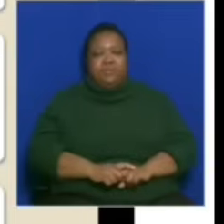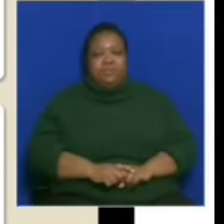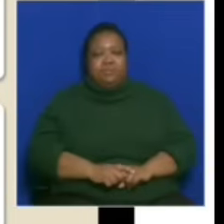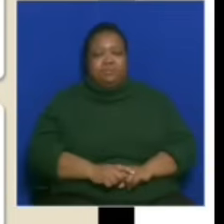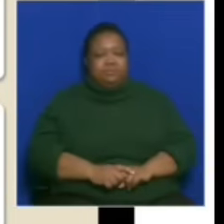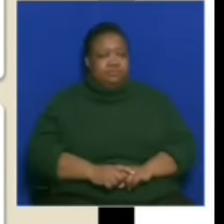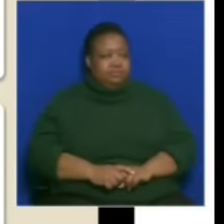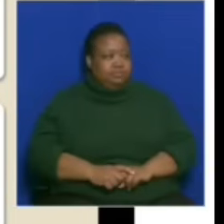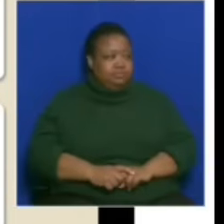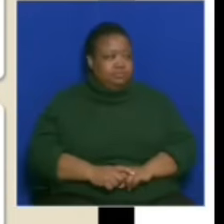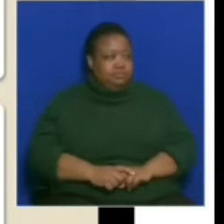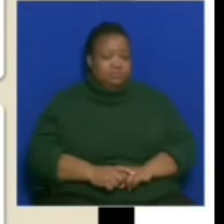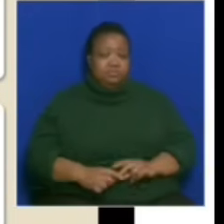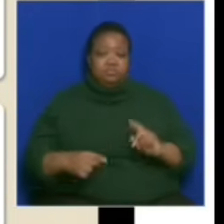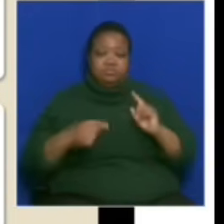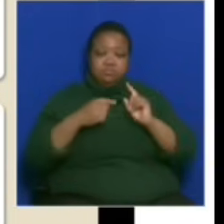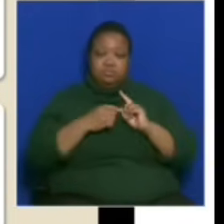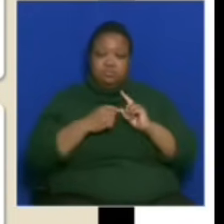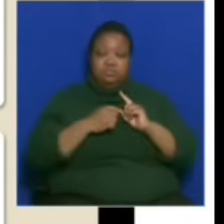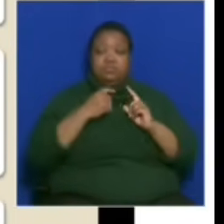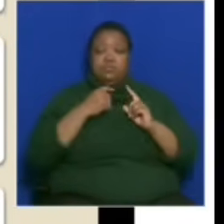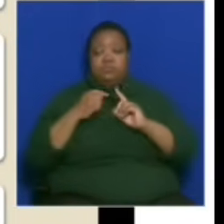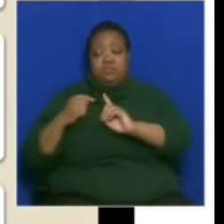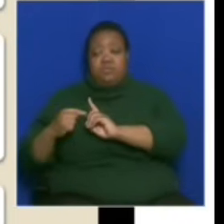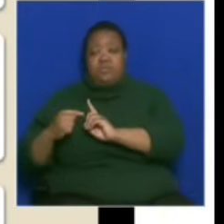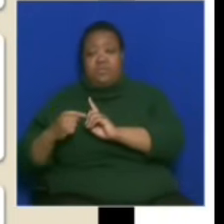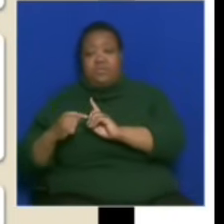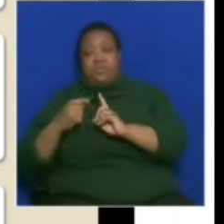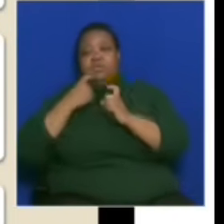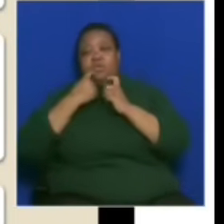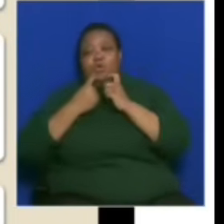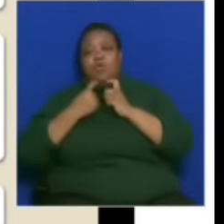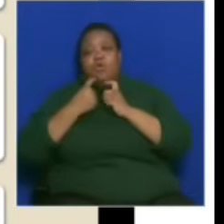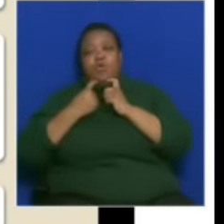then complains that there is a discrepancy